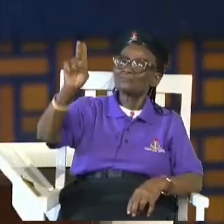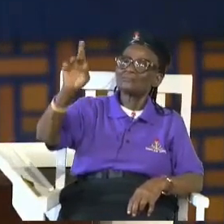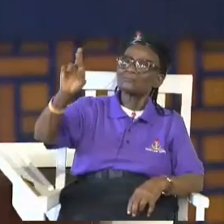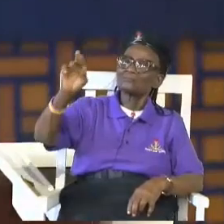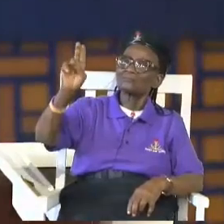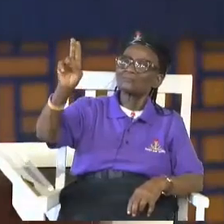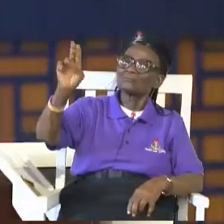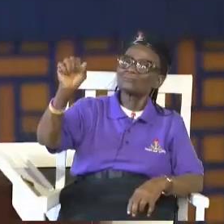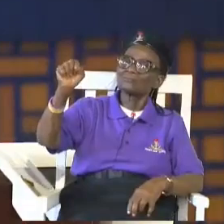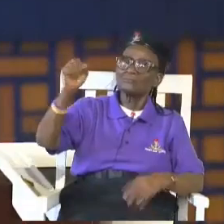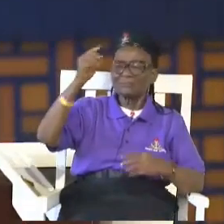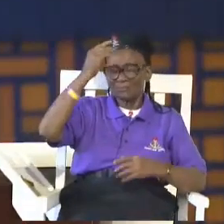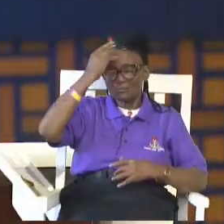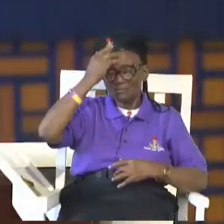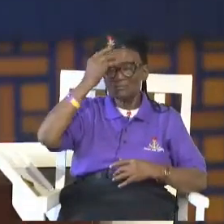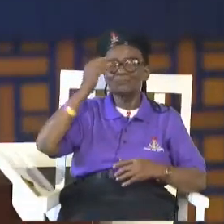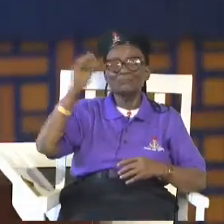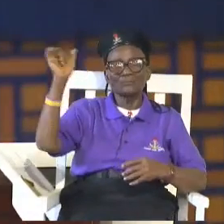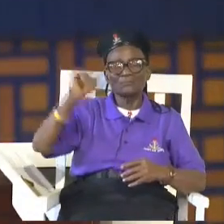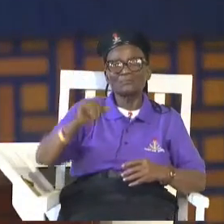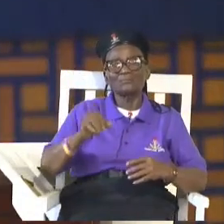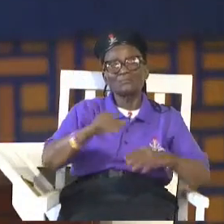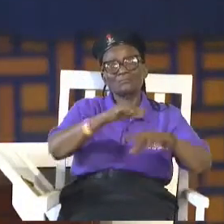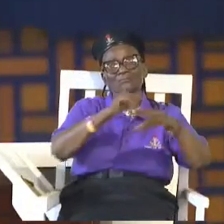They sent to Jesus Christ,